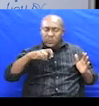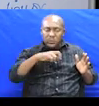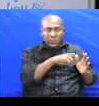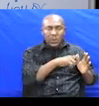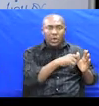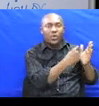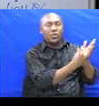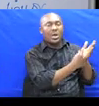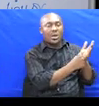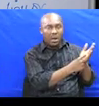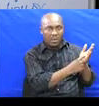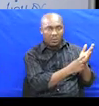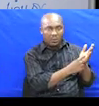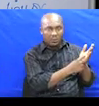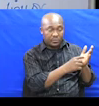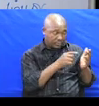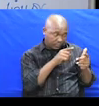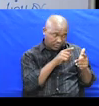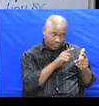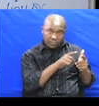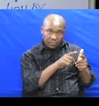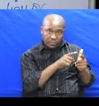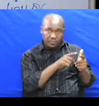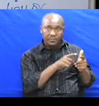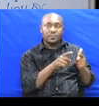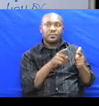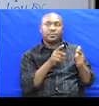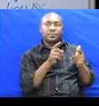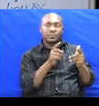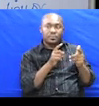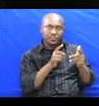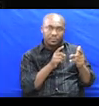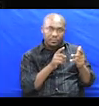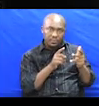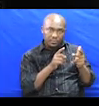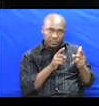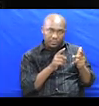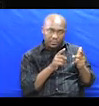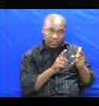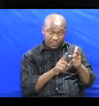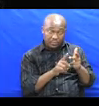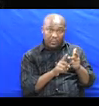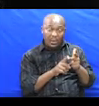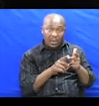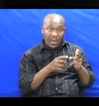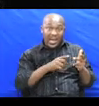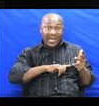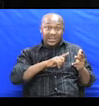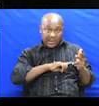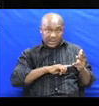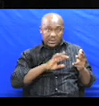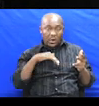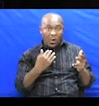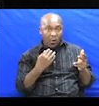Apart from construction of physical infrastructures, another feature or characteristic of